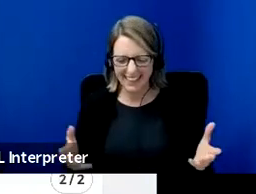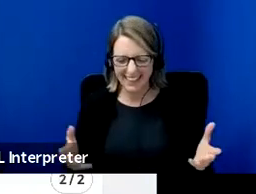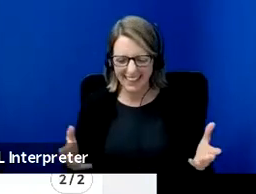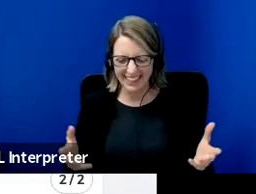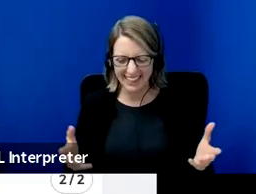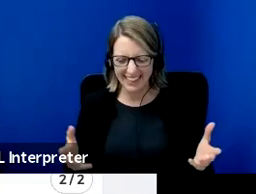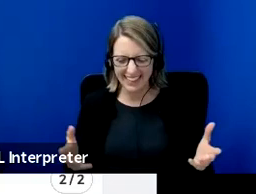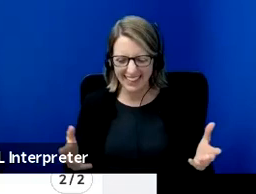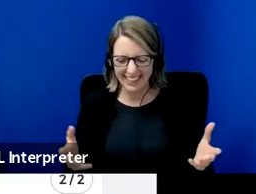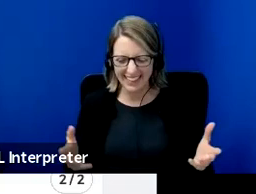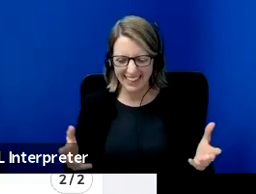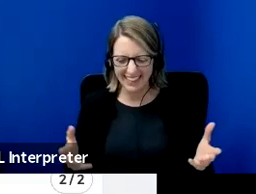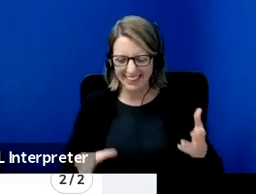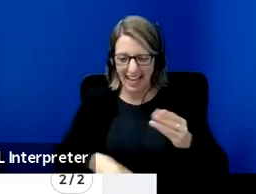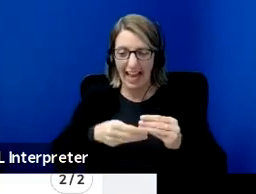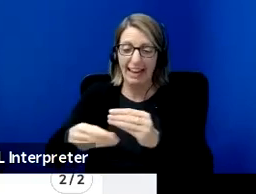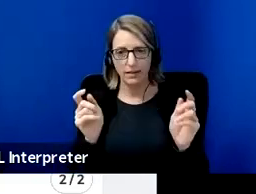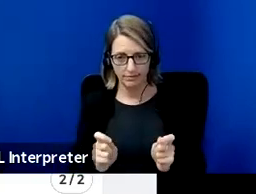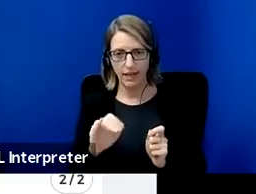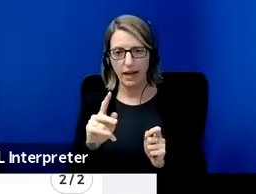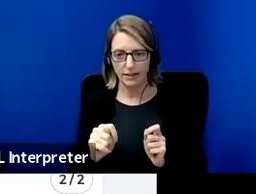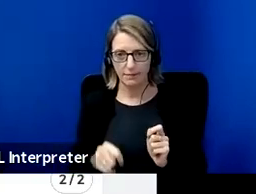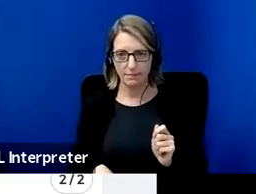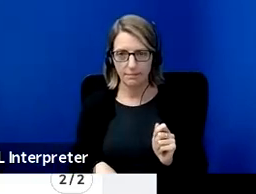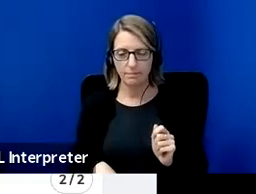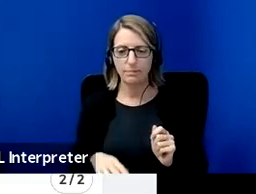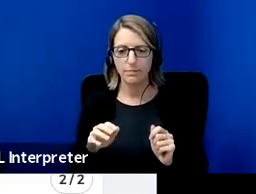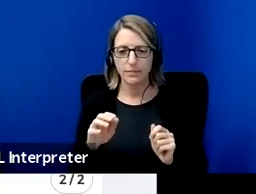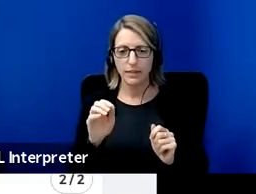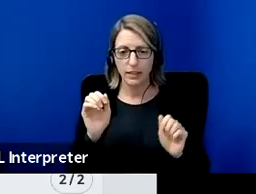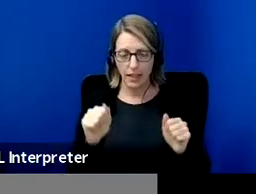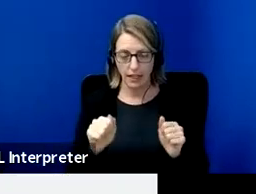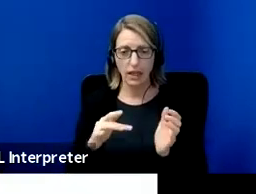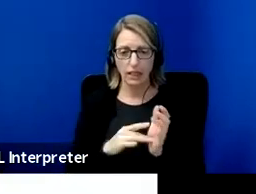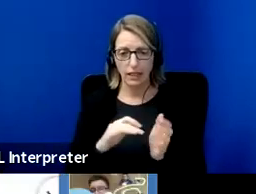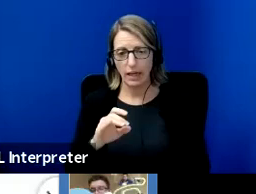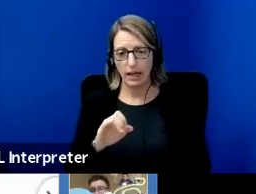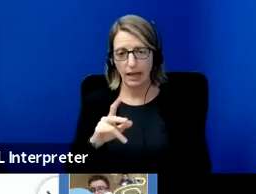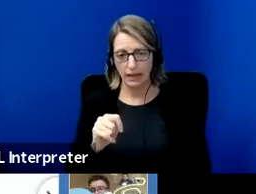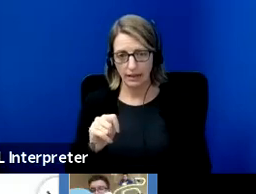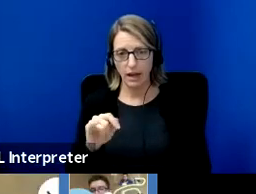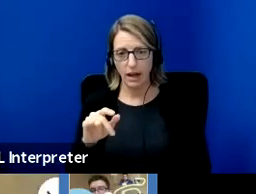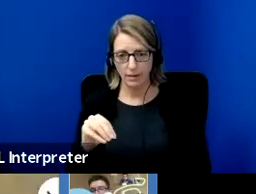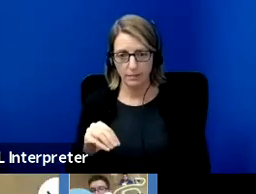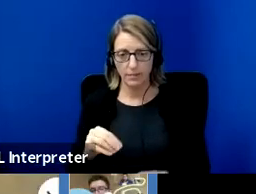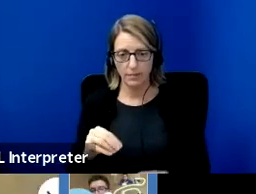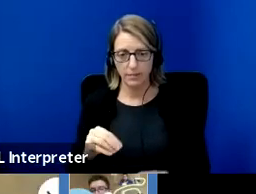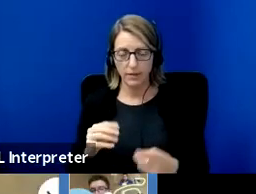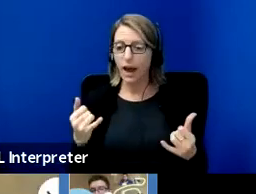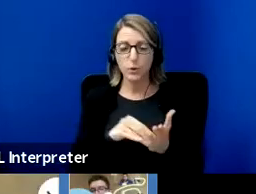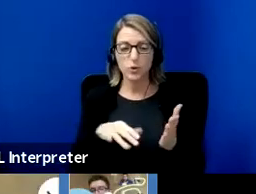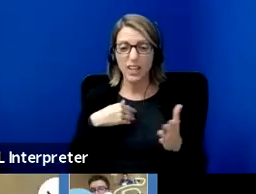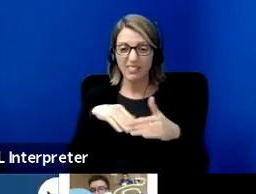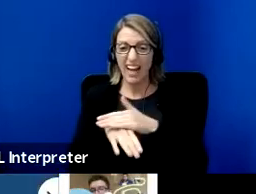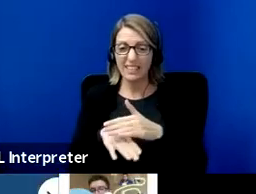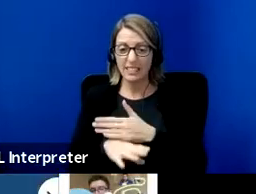start editing this. Okay, so they can click edit item. And now they have access to